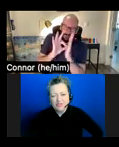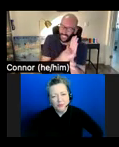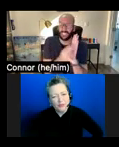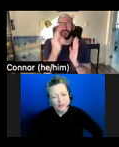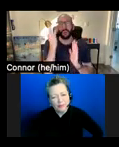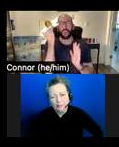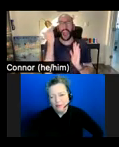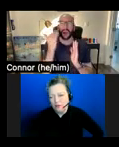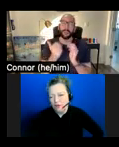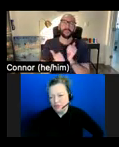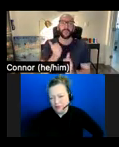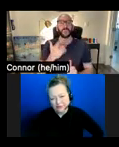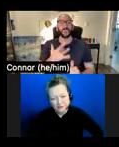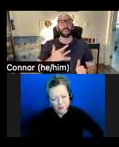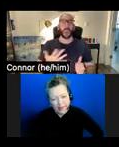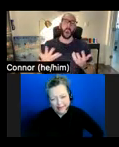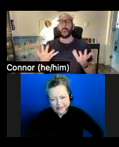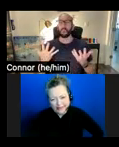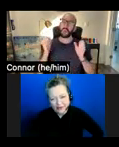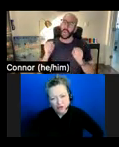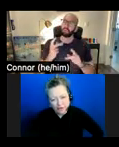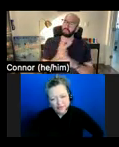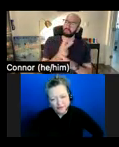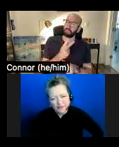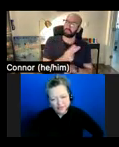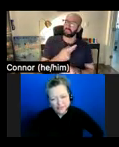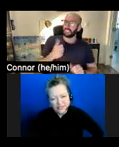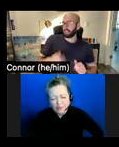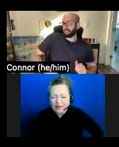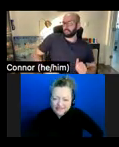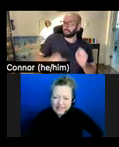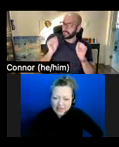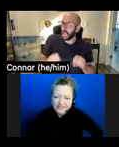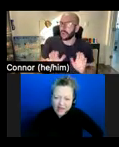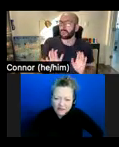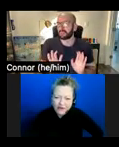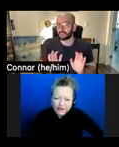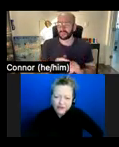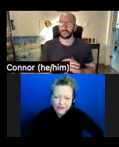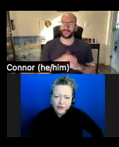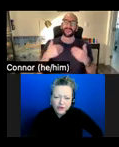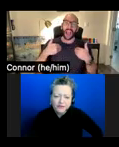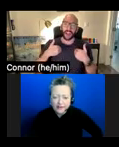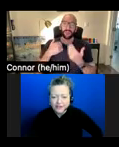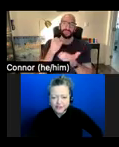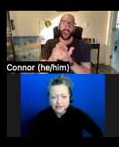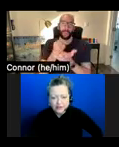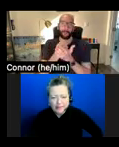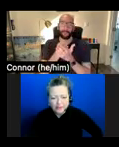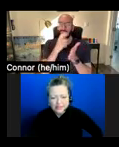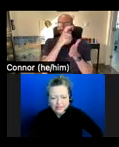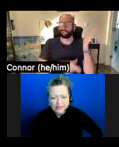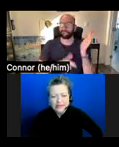This was a really cursory view at it. There are a lot of other features as well, but I feel like we've covered, a good